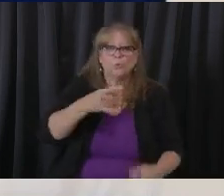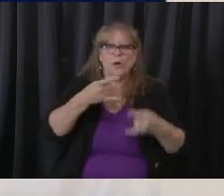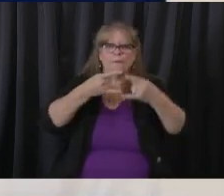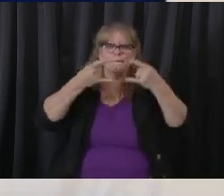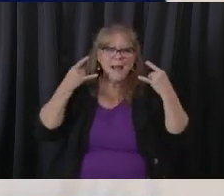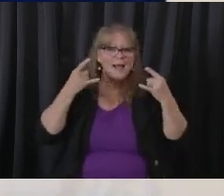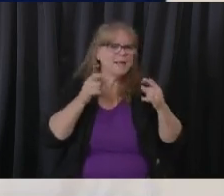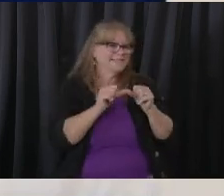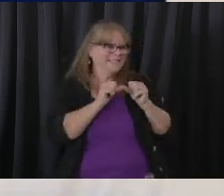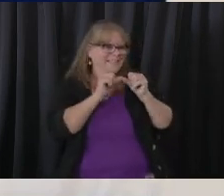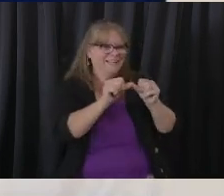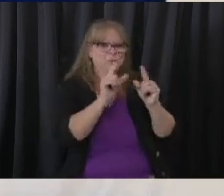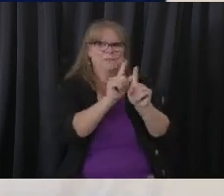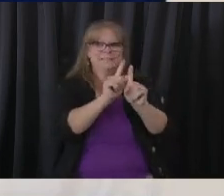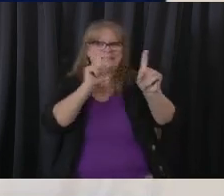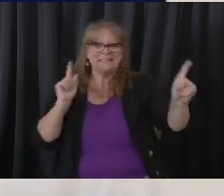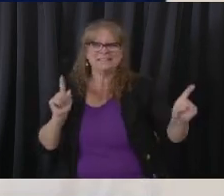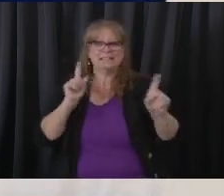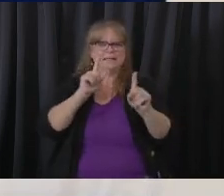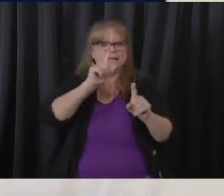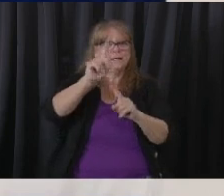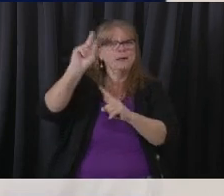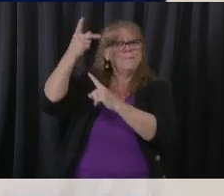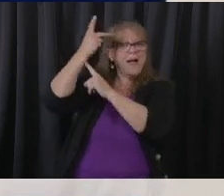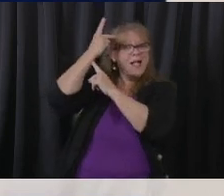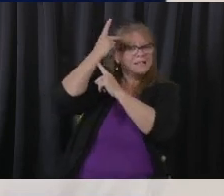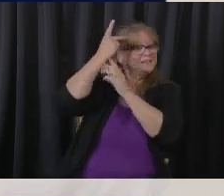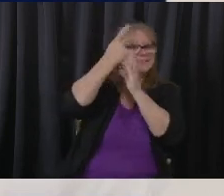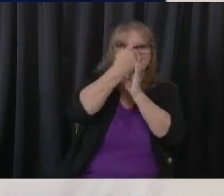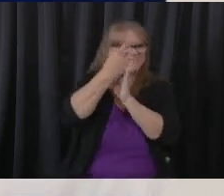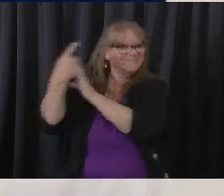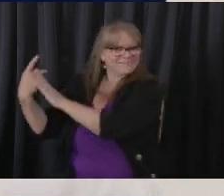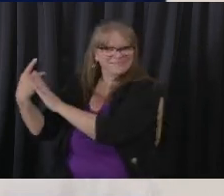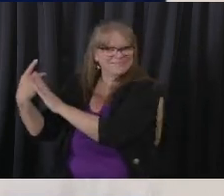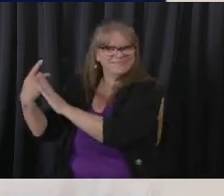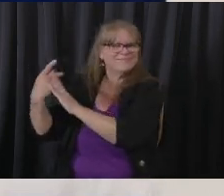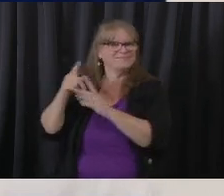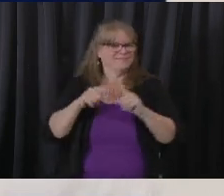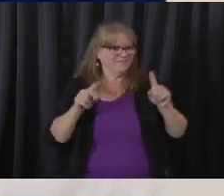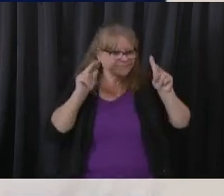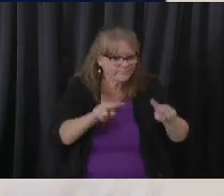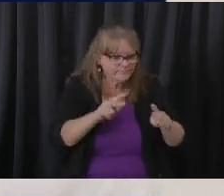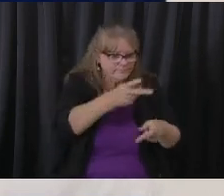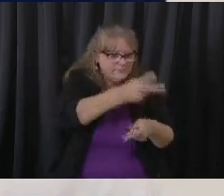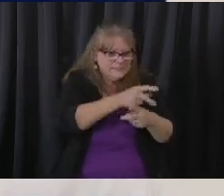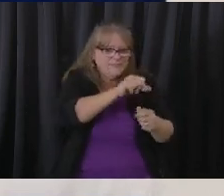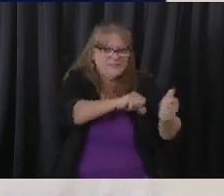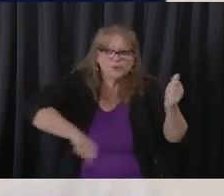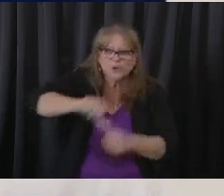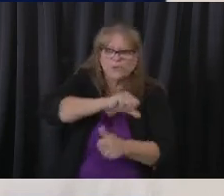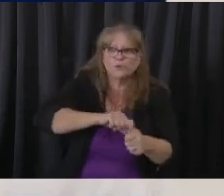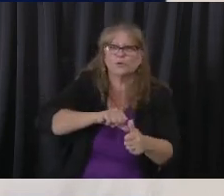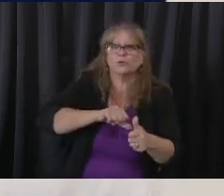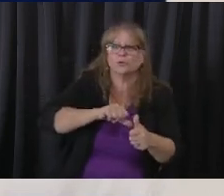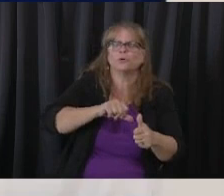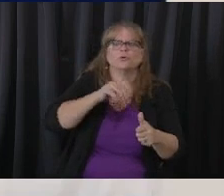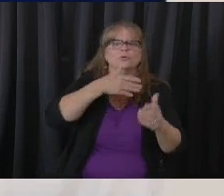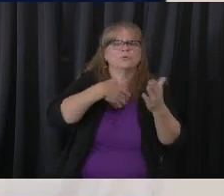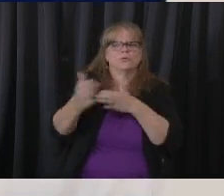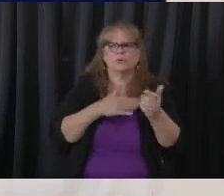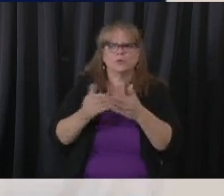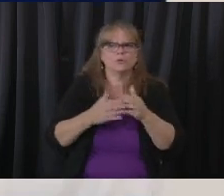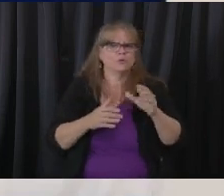science-based, whether you're a super conservative, super liberal, or somewhere in the middle. You care about your own life. You care about